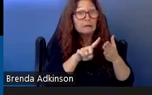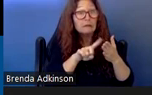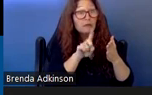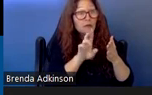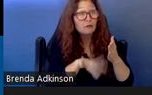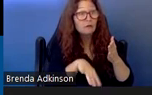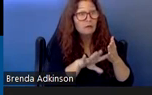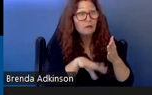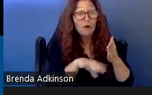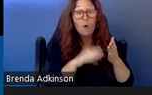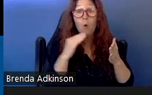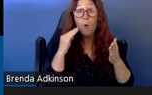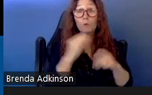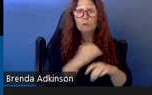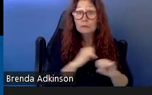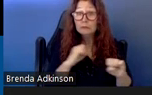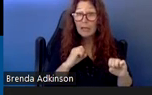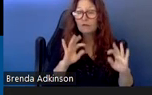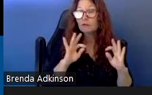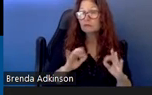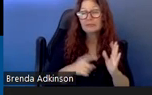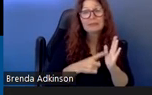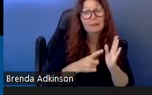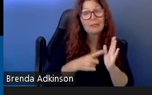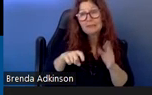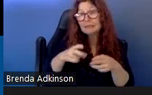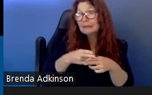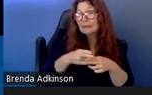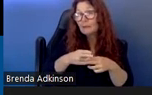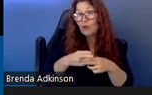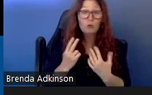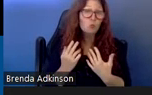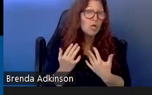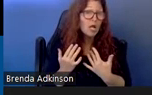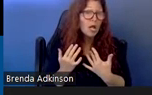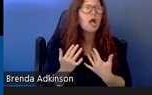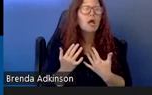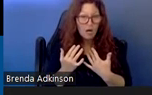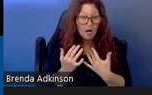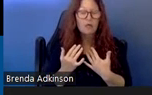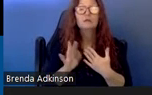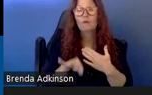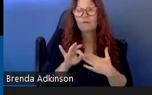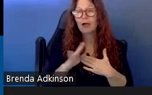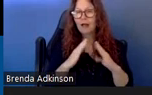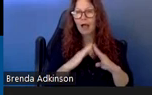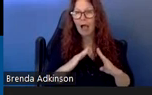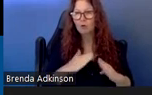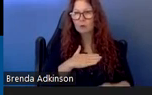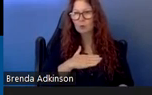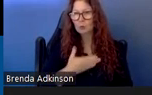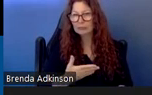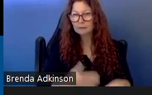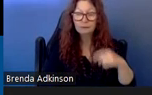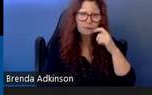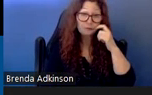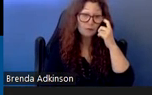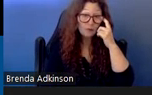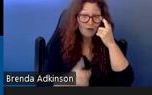is safe to occupy. So one of the other components that we